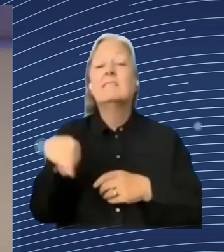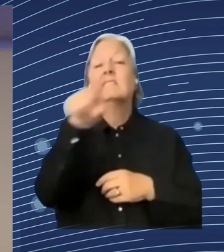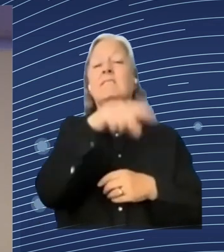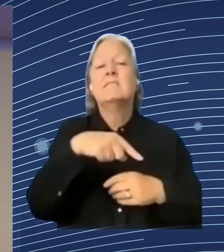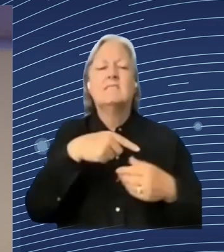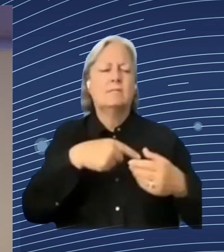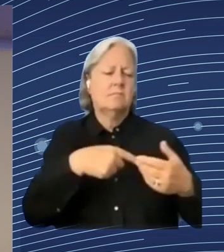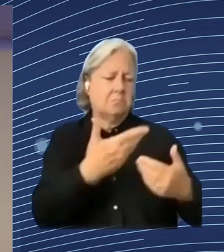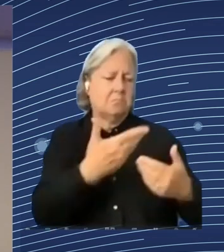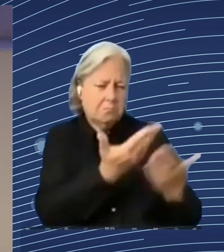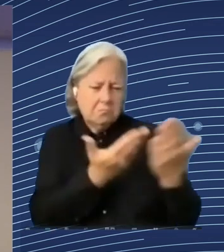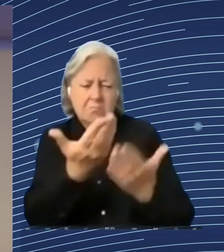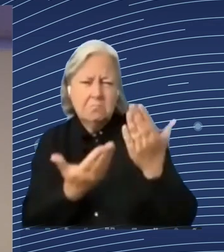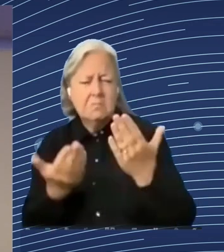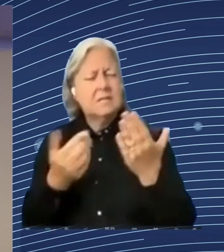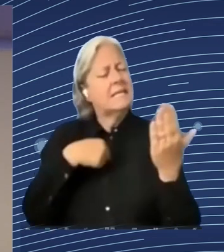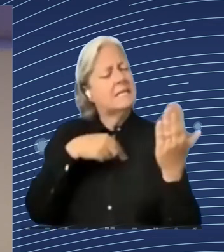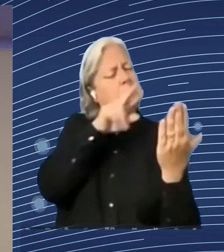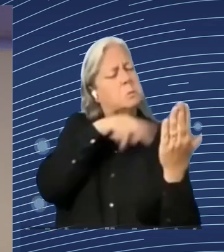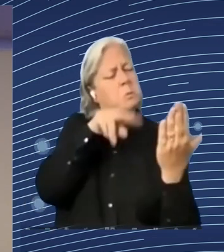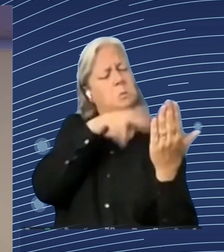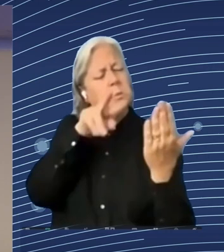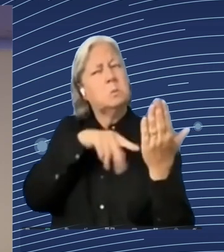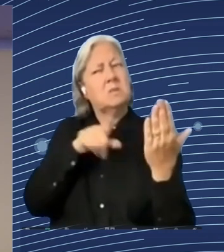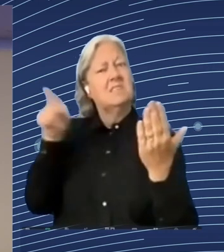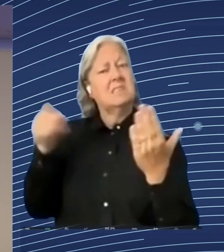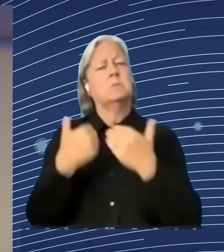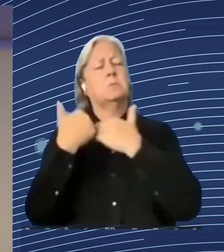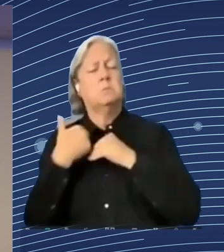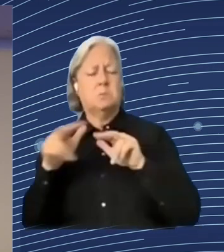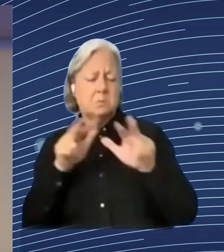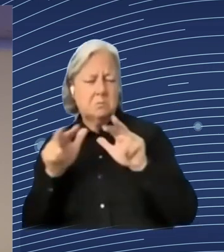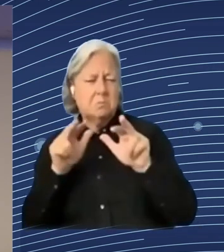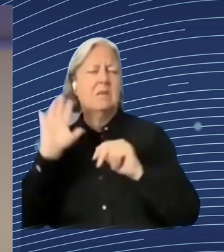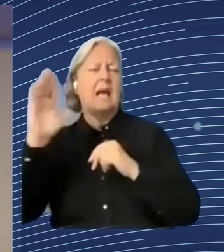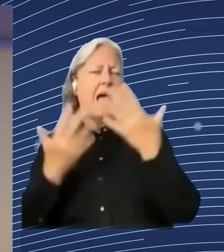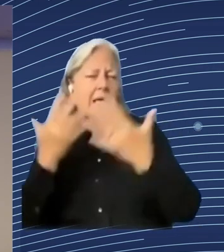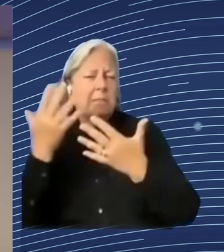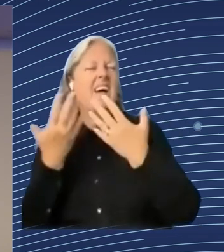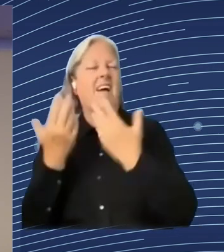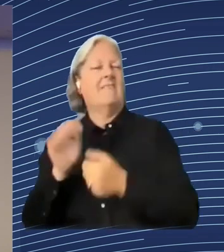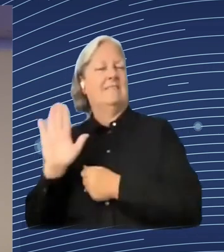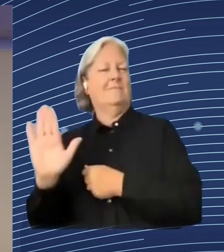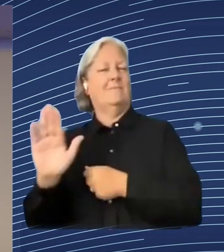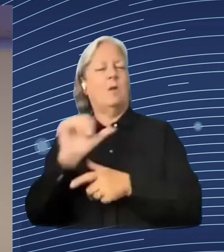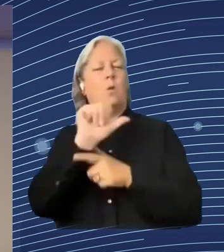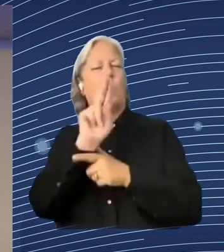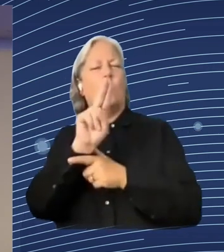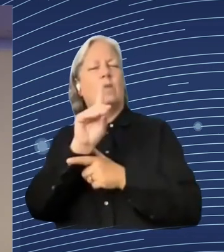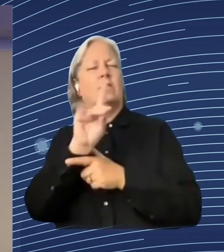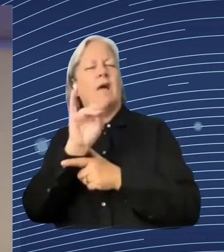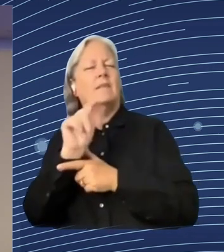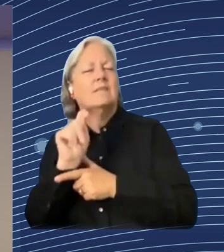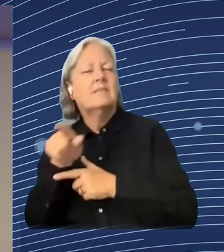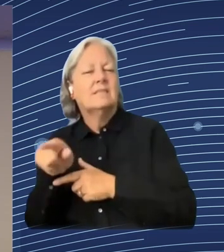we have analyzing public administration algorithms pretty much are all adversarial audits because we've never done an internal one